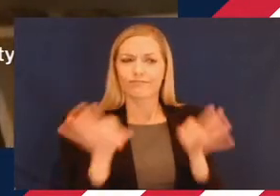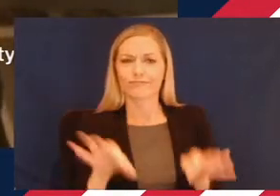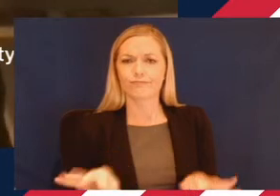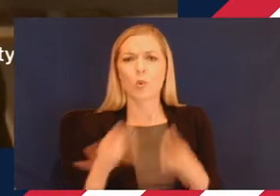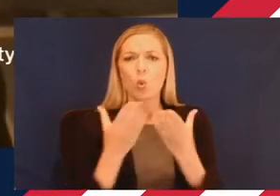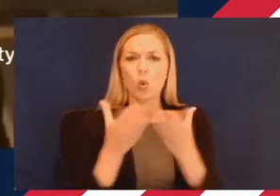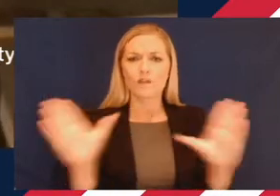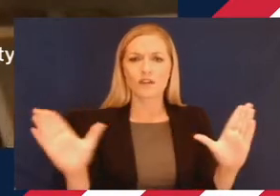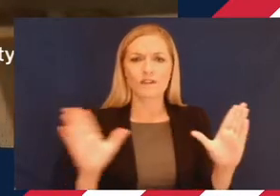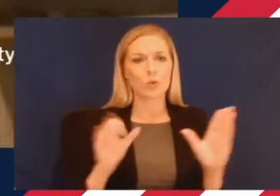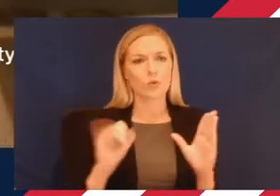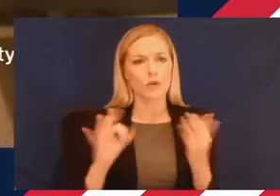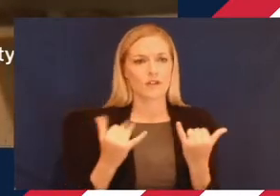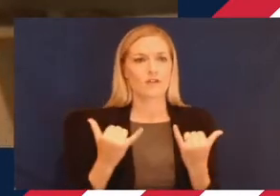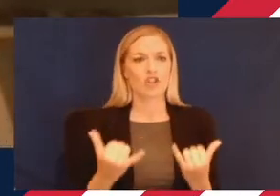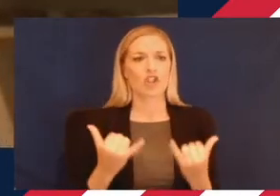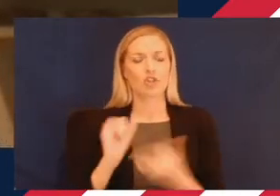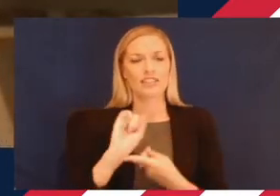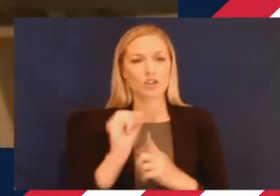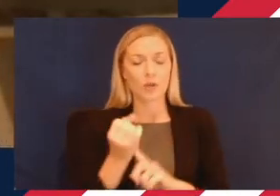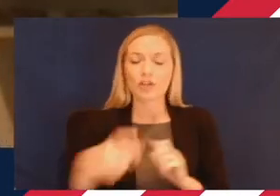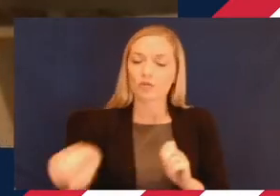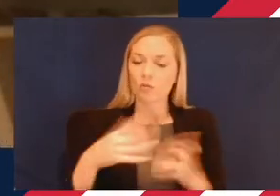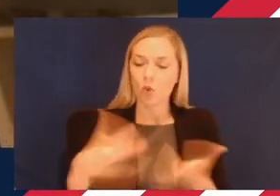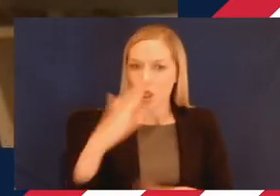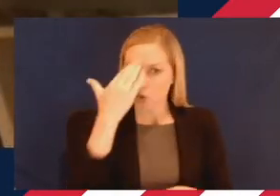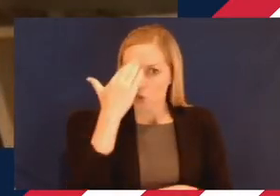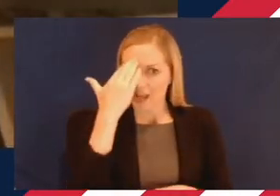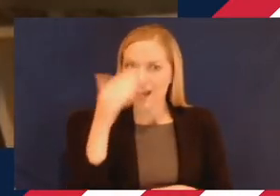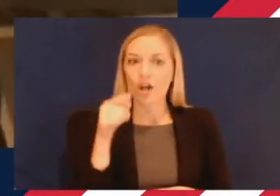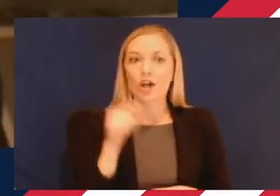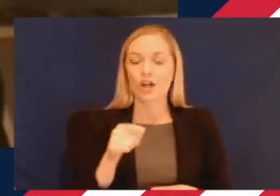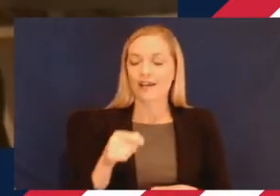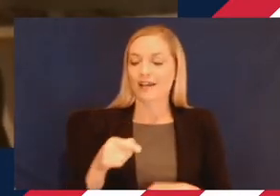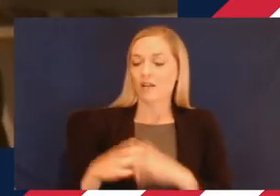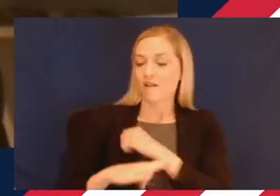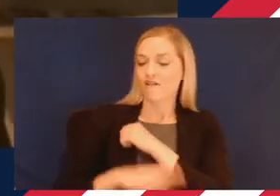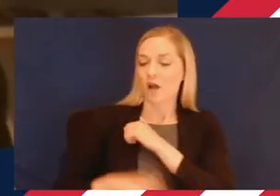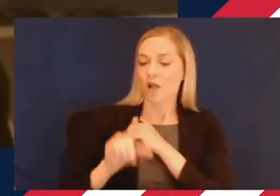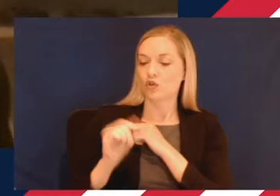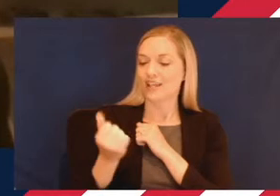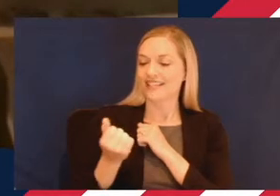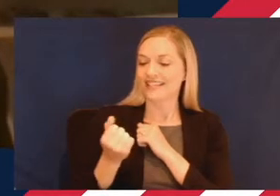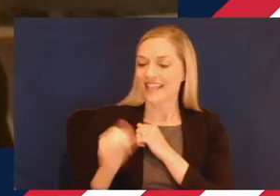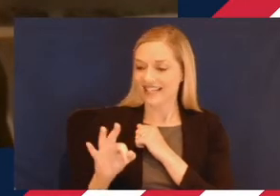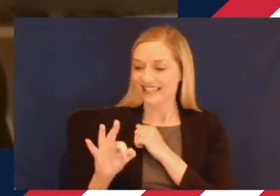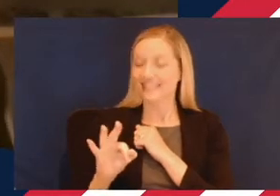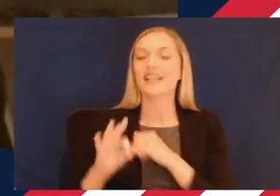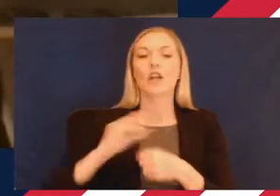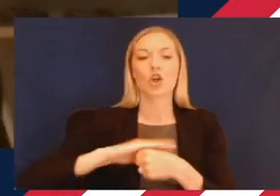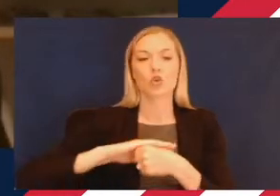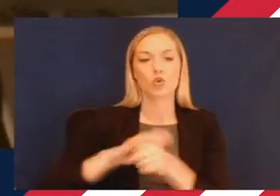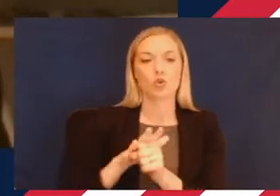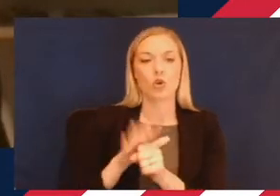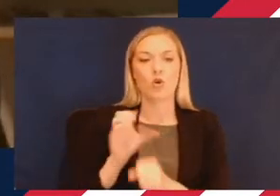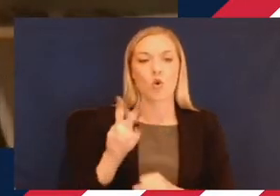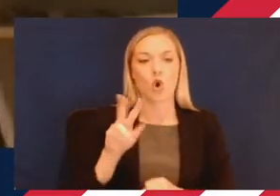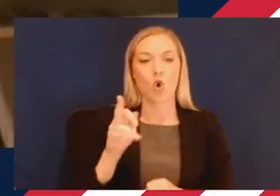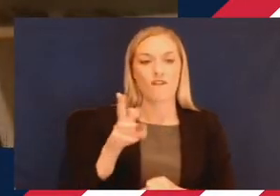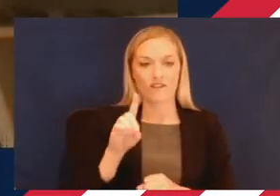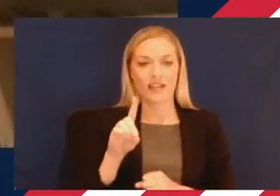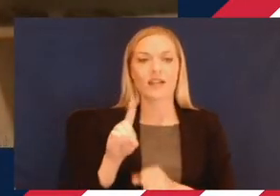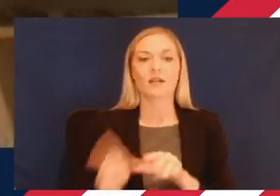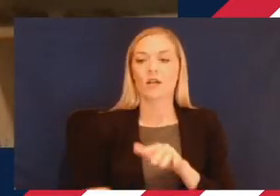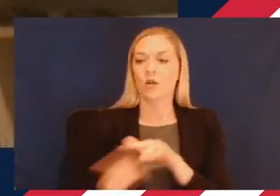aware, the COVID-19 virus emerged in late 2019 and quickly grew into a global pandemic. In a few short months,